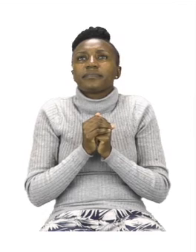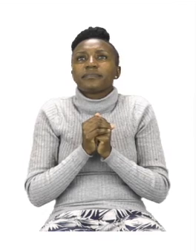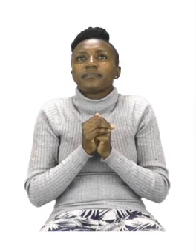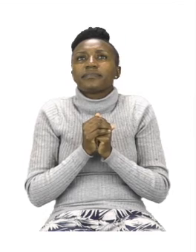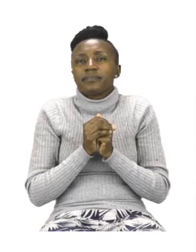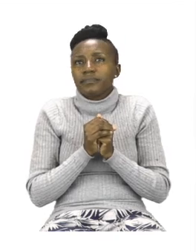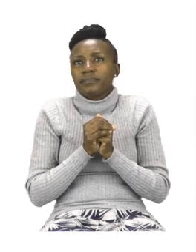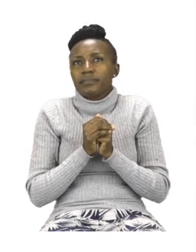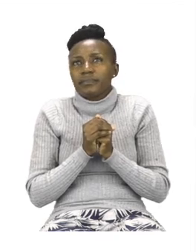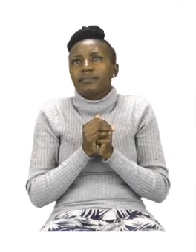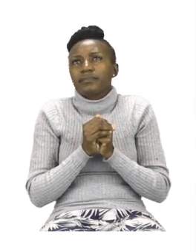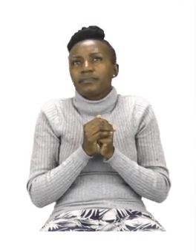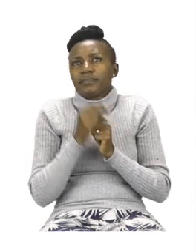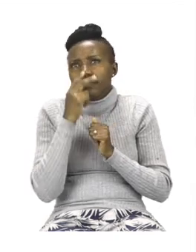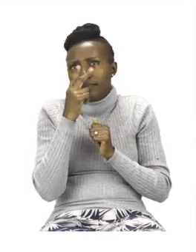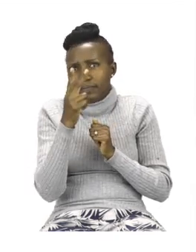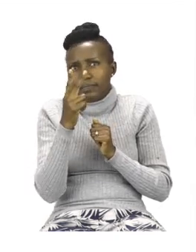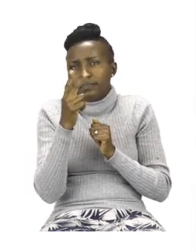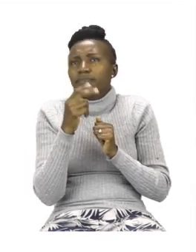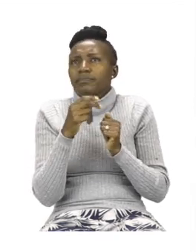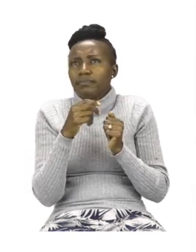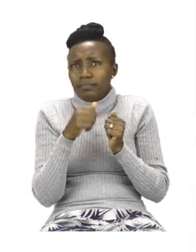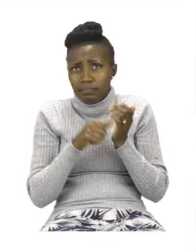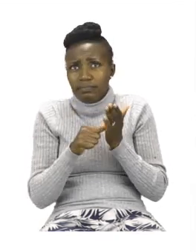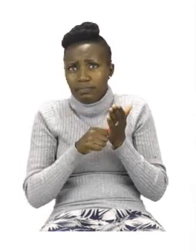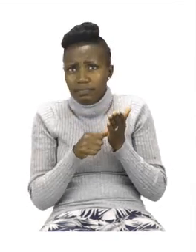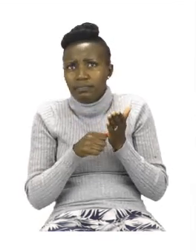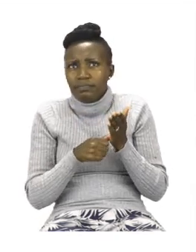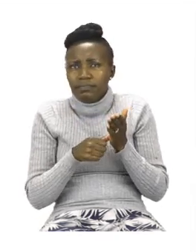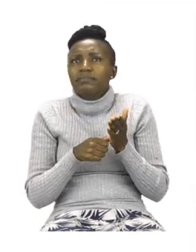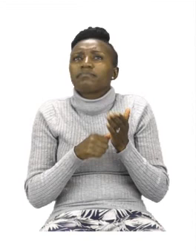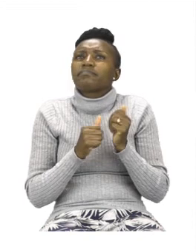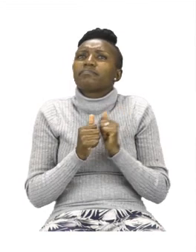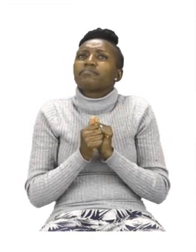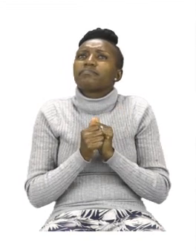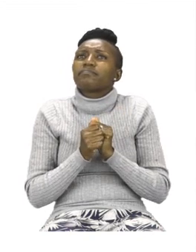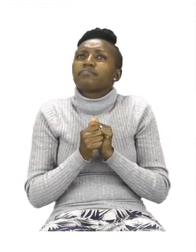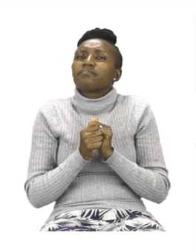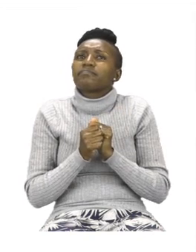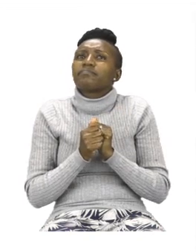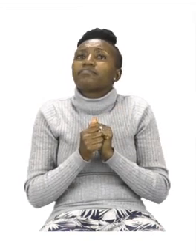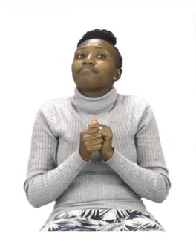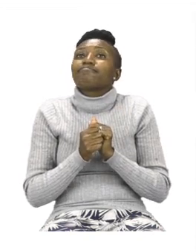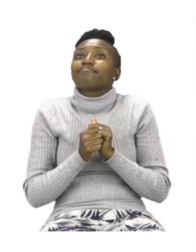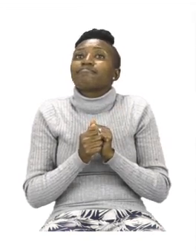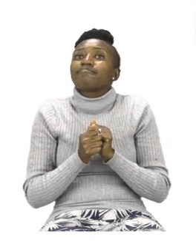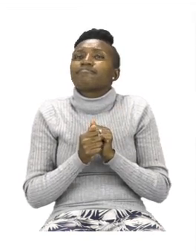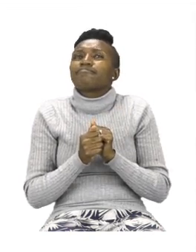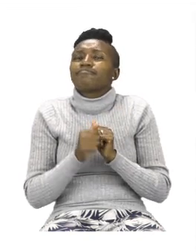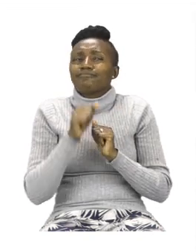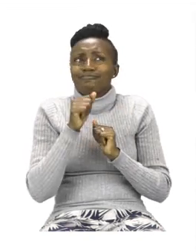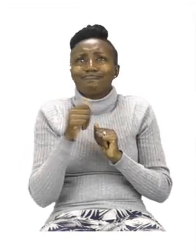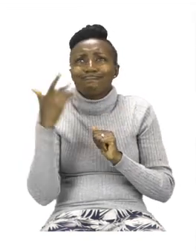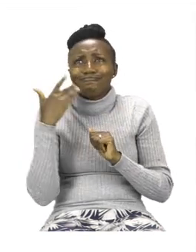see that has a dark bottom. That is an eraser, which means that its job is